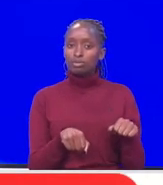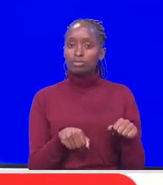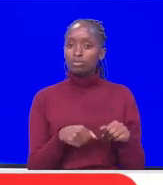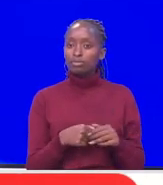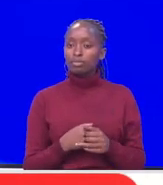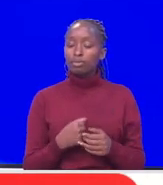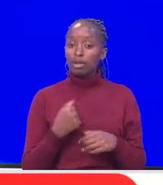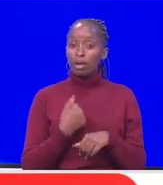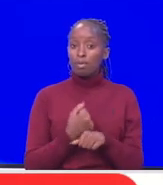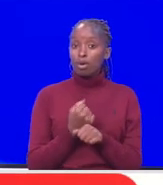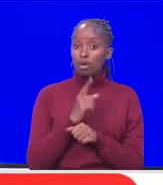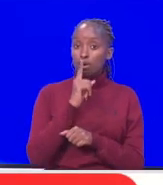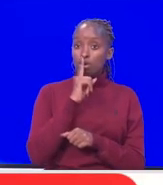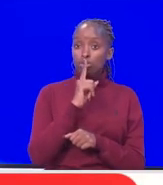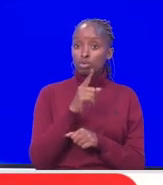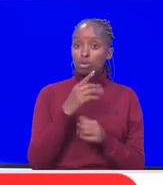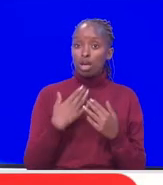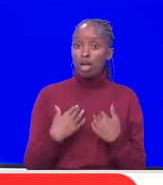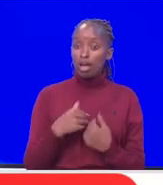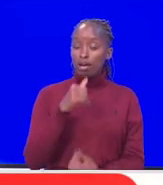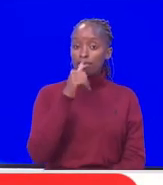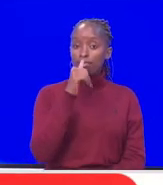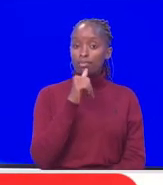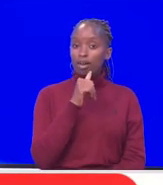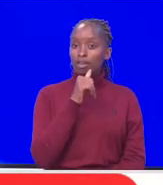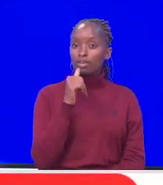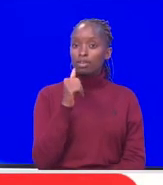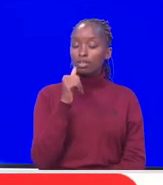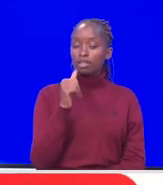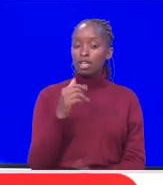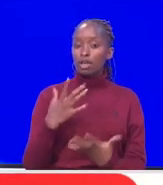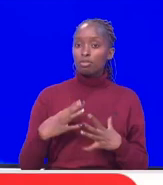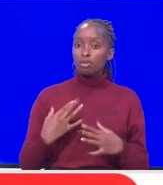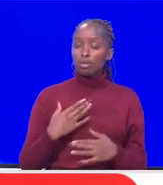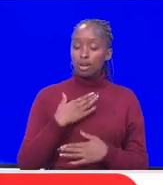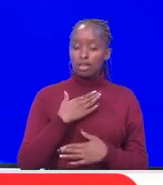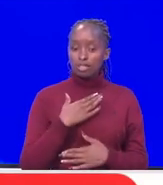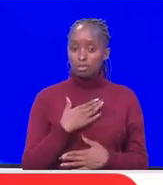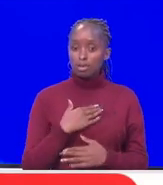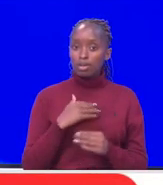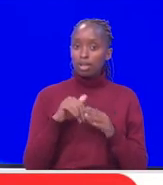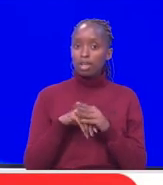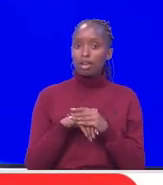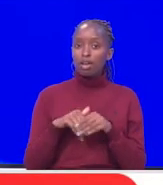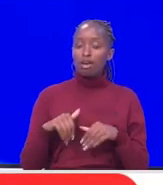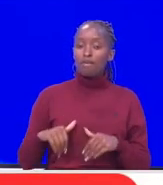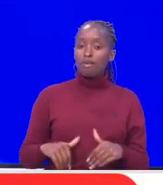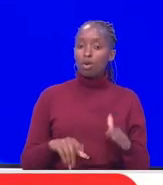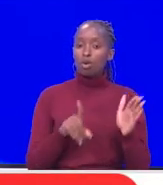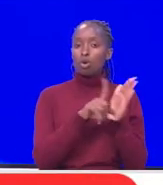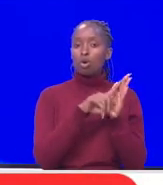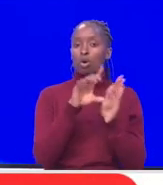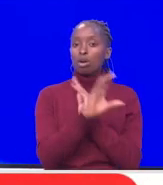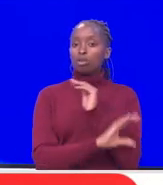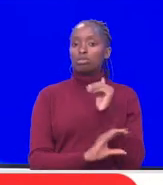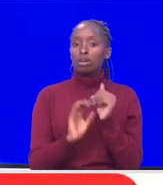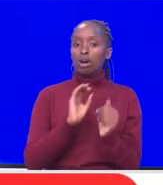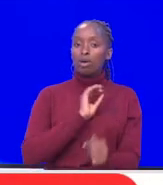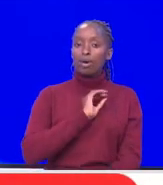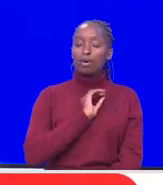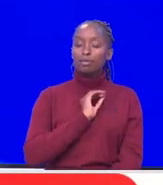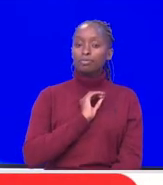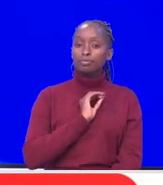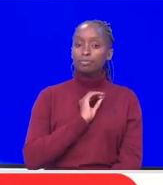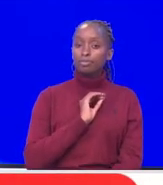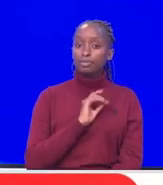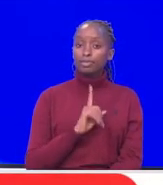to ensure the privacy of individuals is respected in accordance with the laws of our country. At